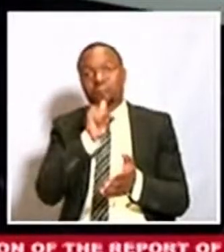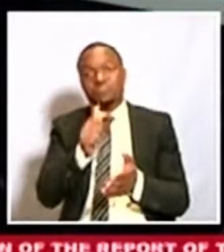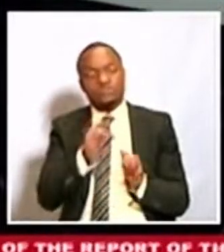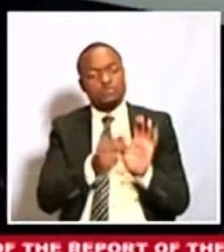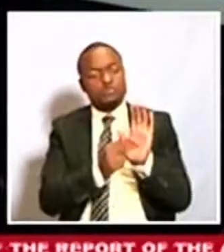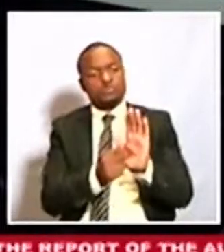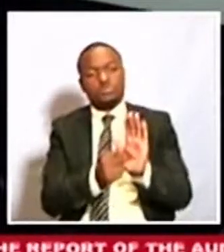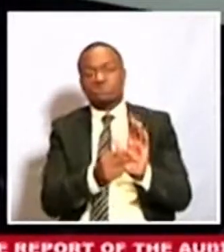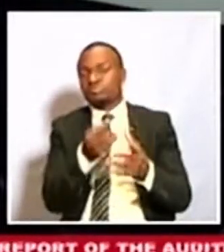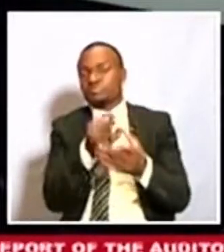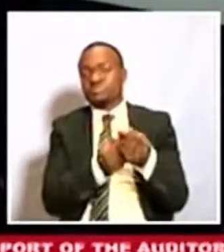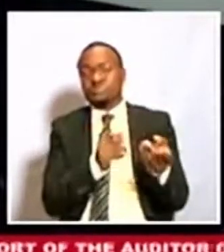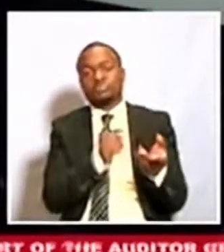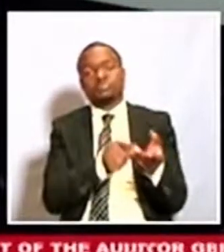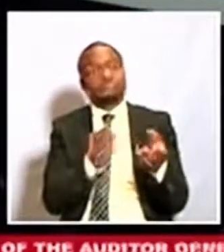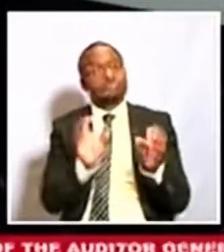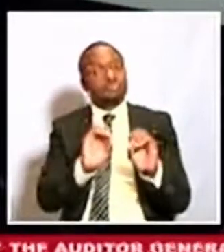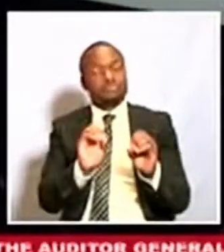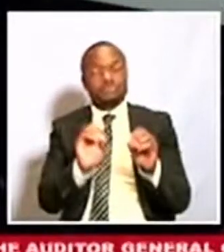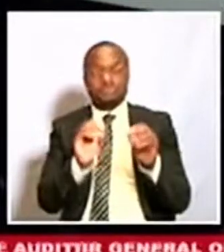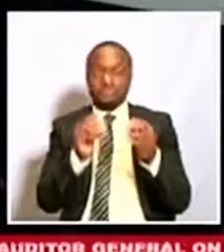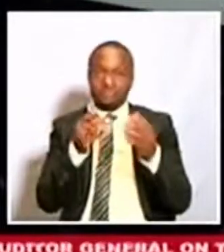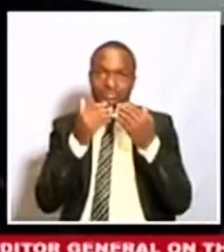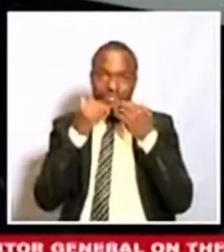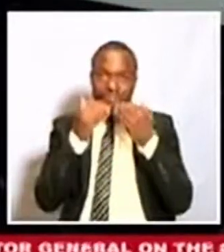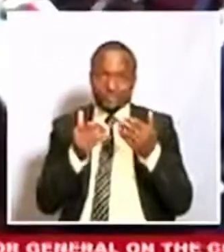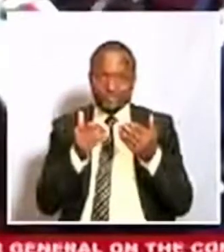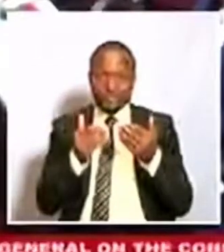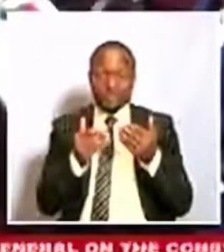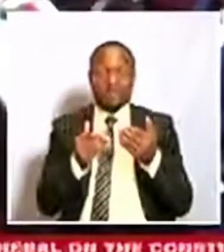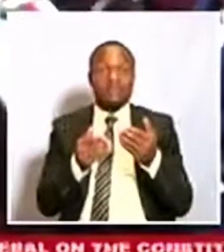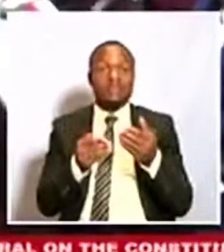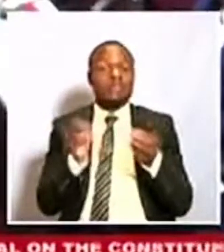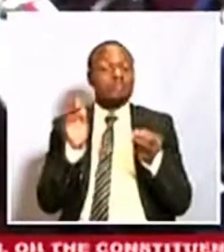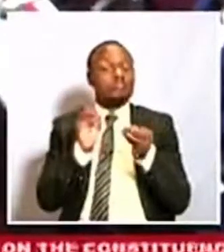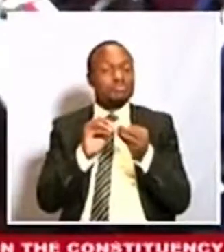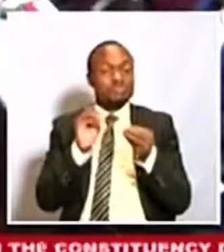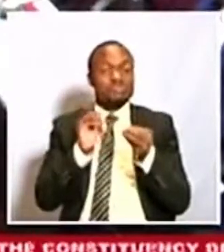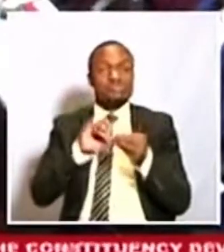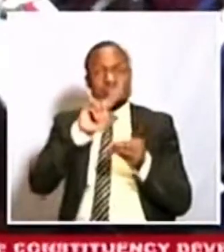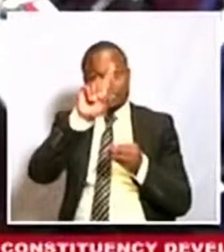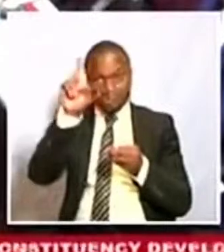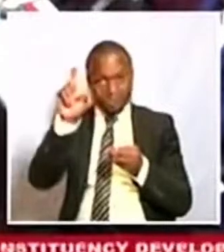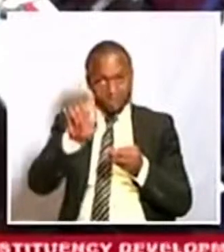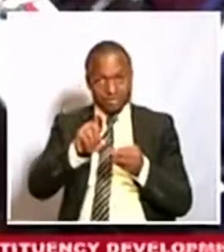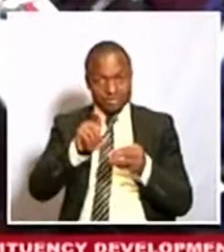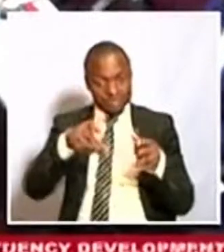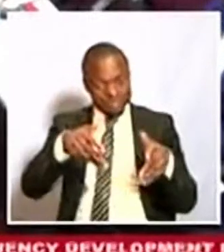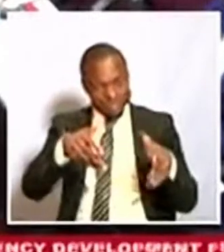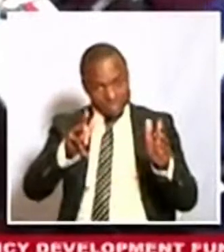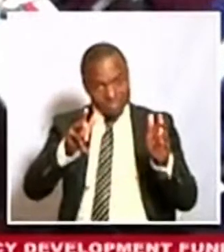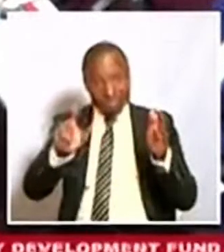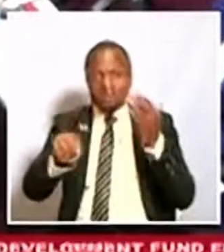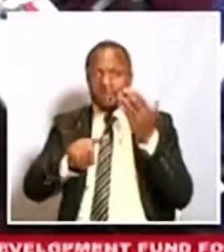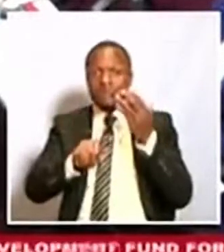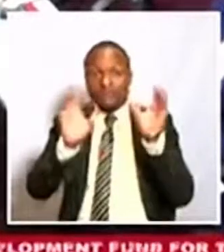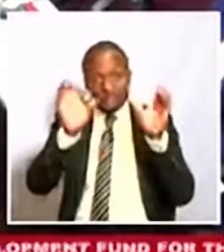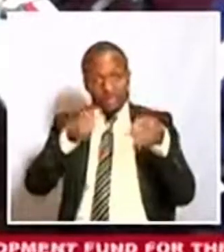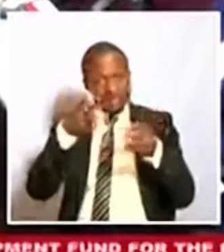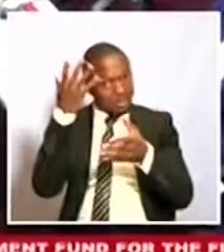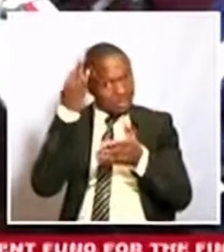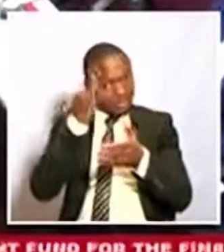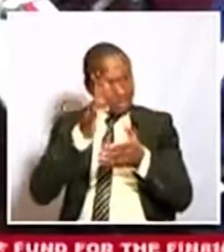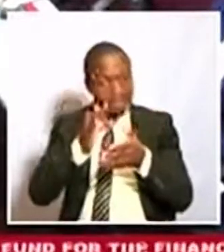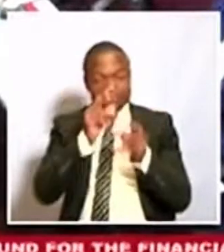form? Thank you. I think it's a loaded question, so I'll allow the Council Secretary to